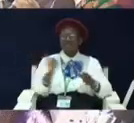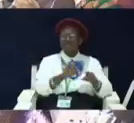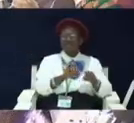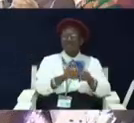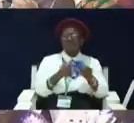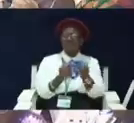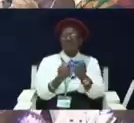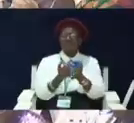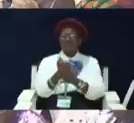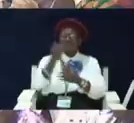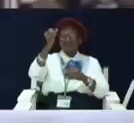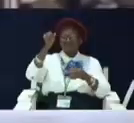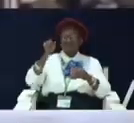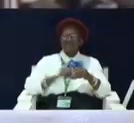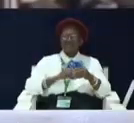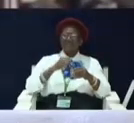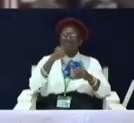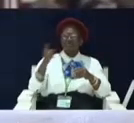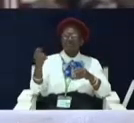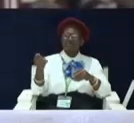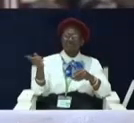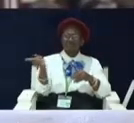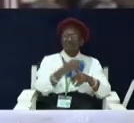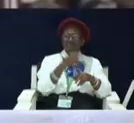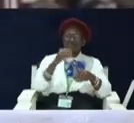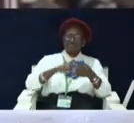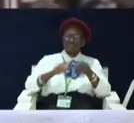breakthrough. I told you the story of